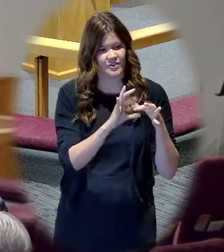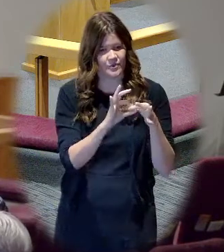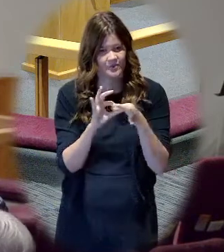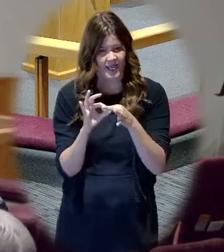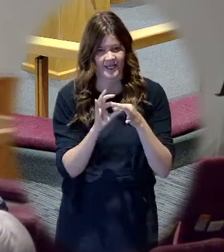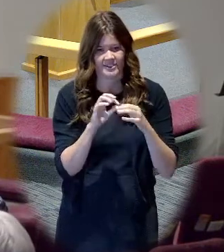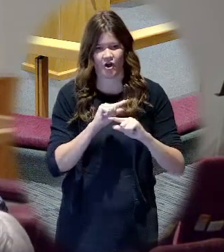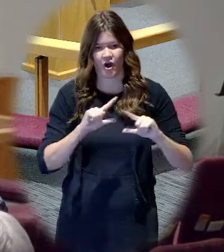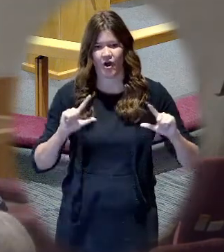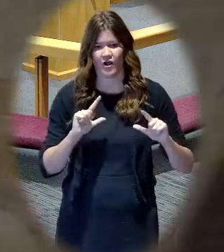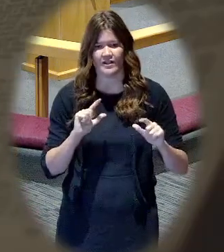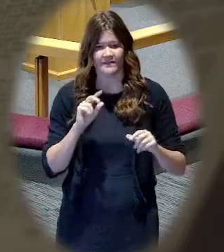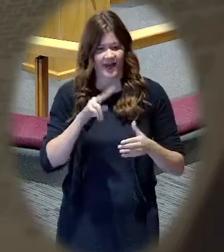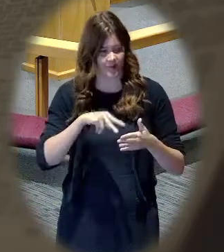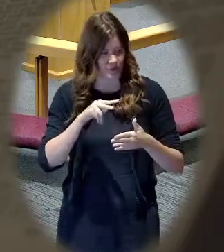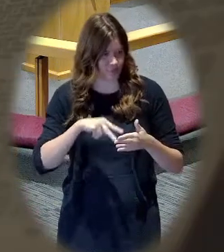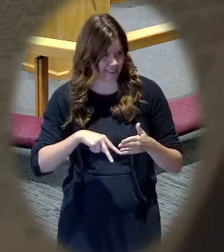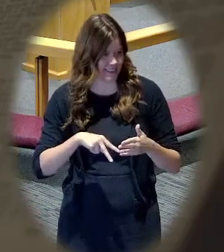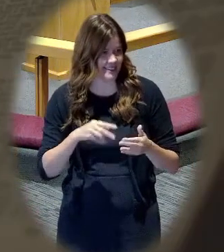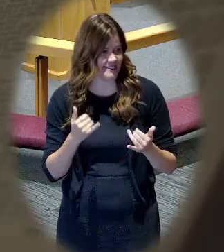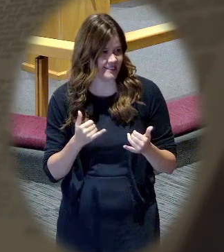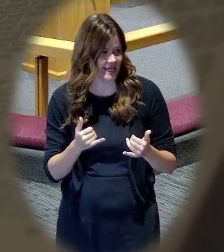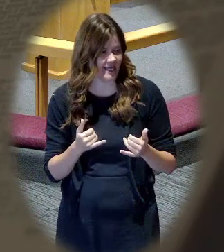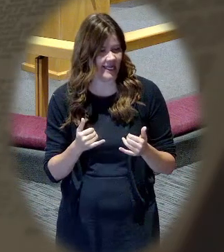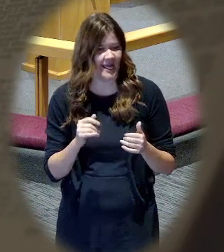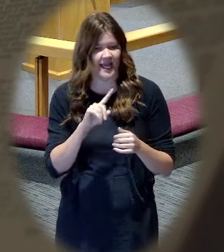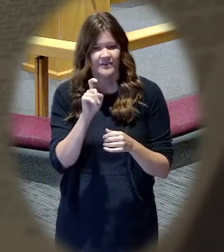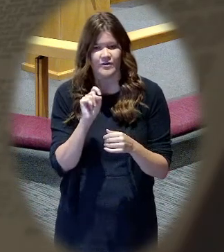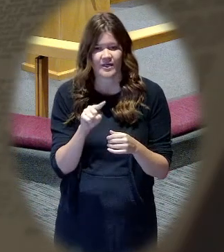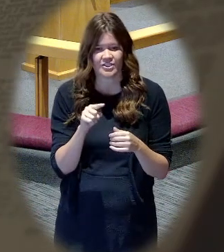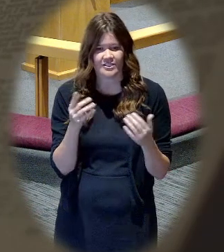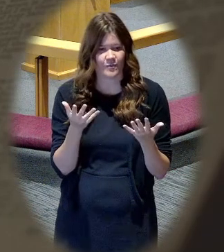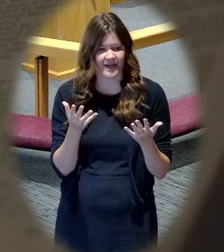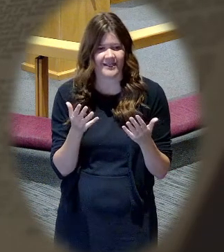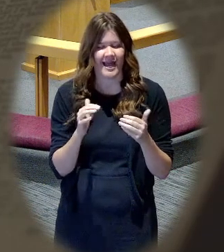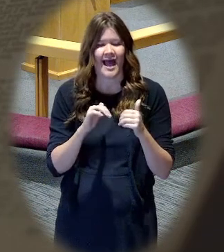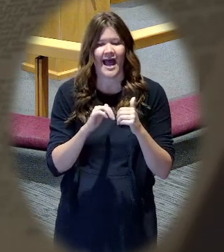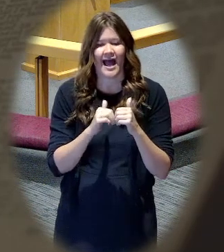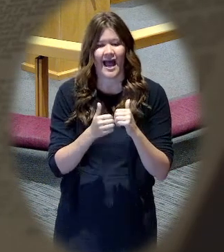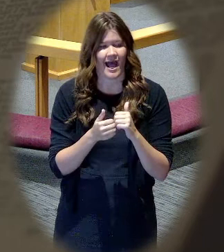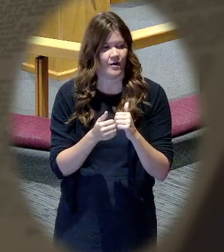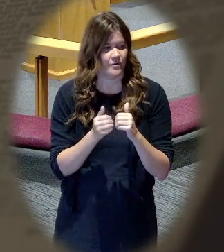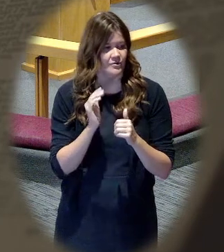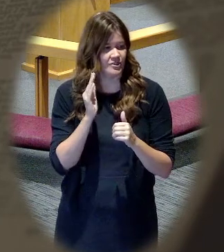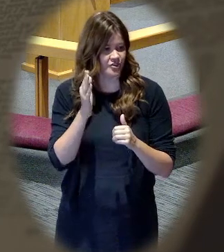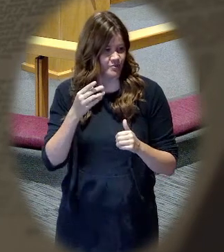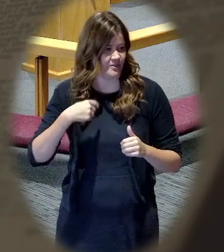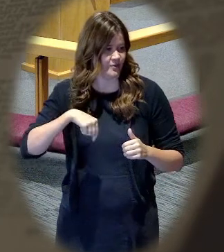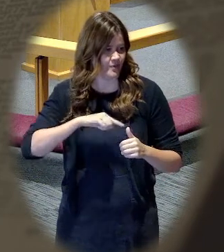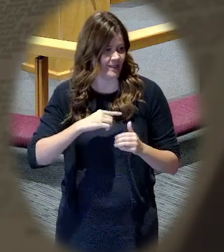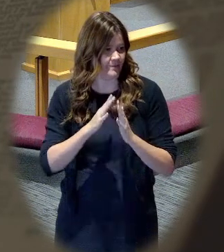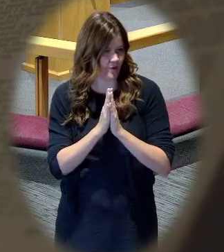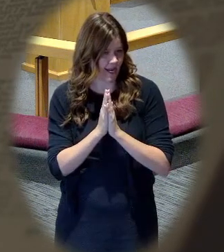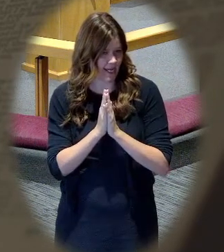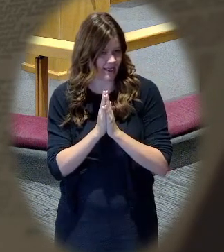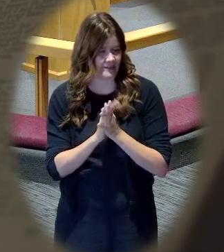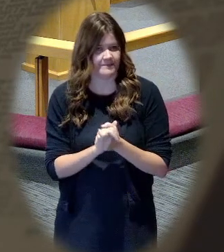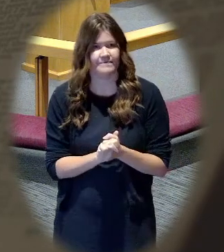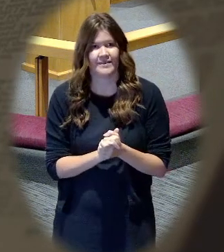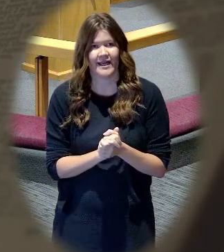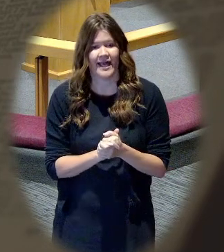readings together, and the question is this: how shall we pray? That question is the focus this morning,